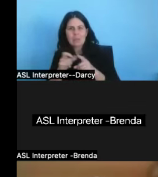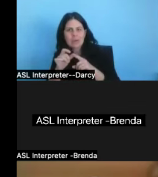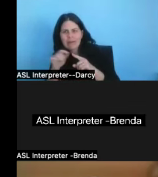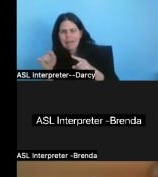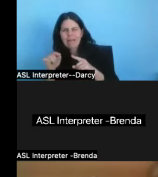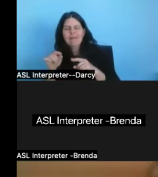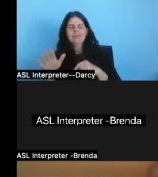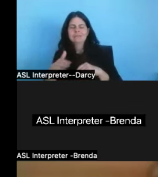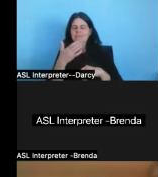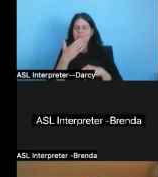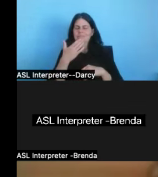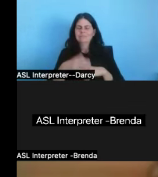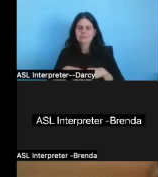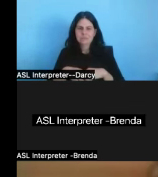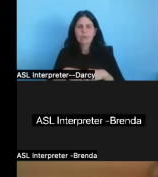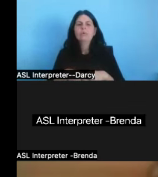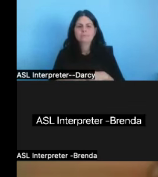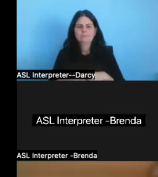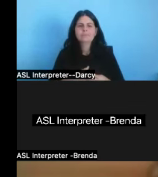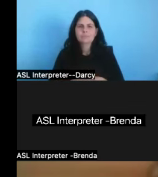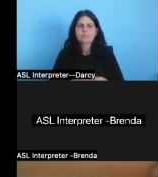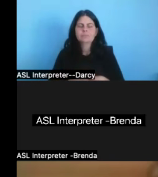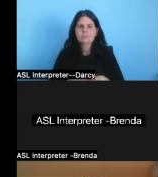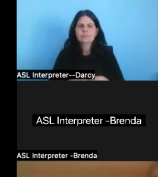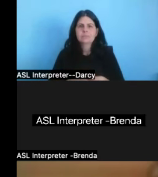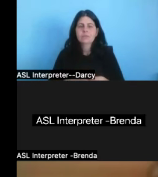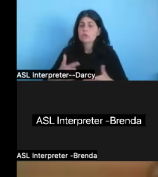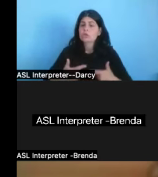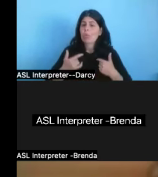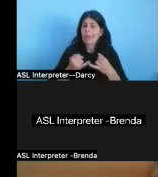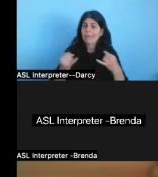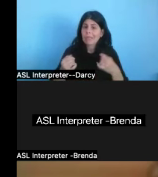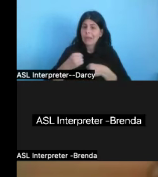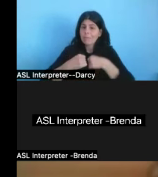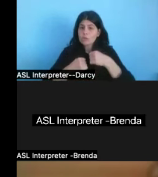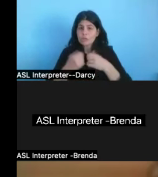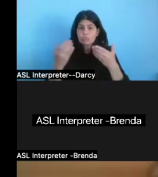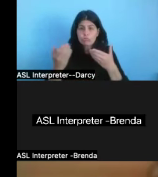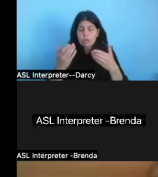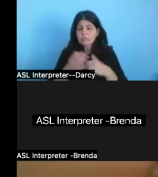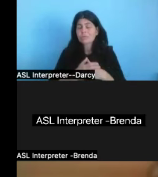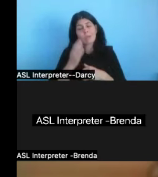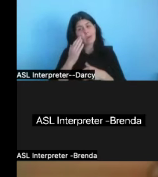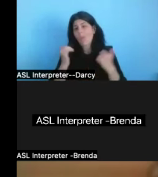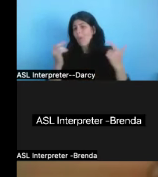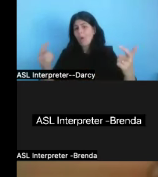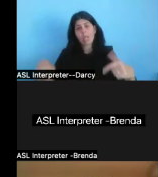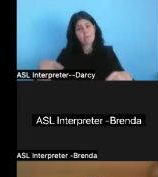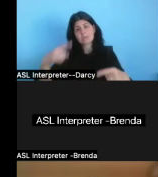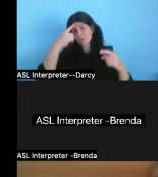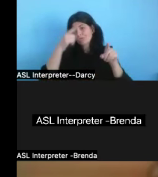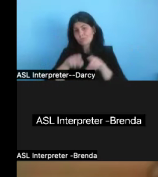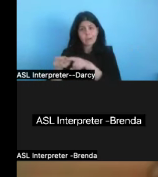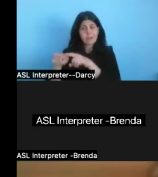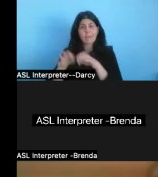with earthquakes that we're talking about here. And lifeline infrastructure system services, as we all know, are critical to creating